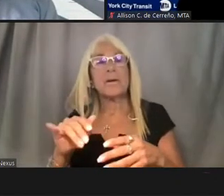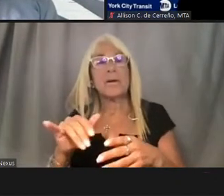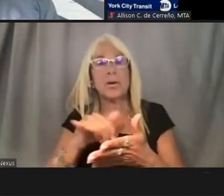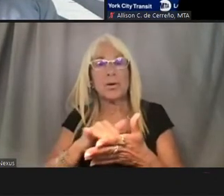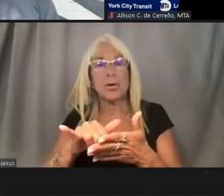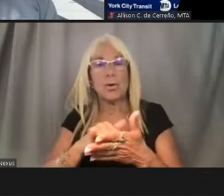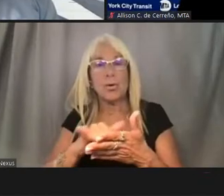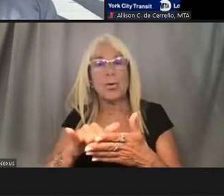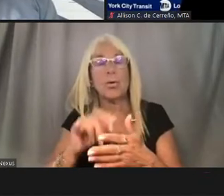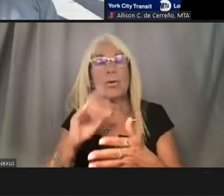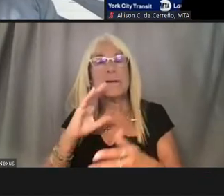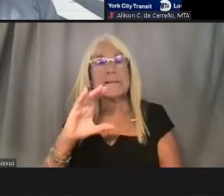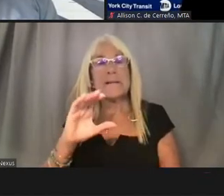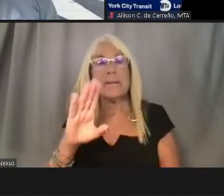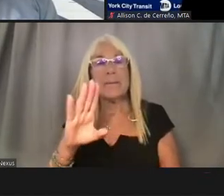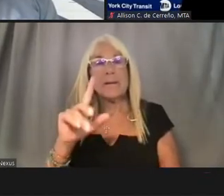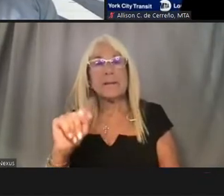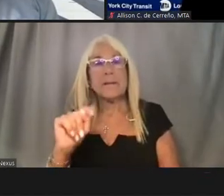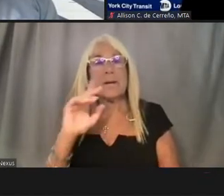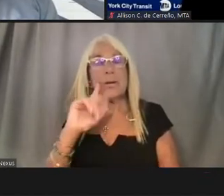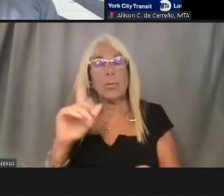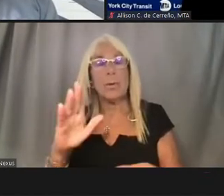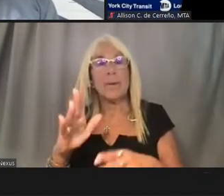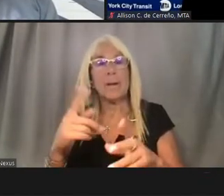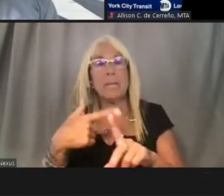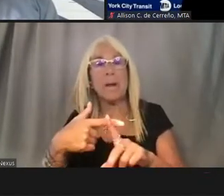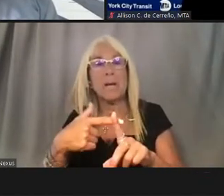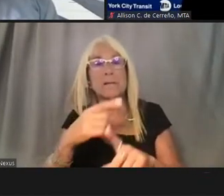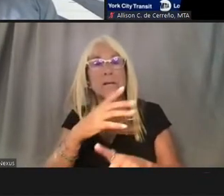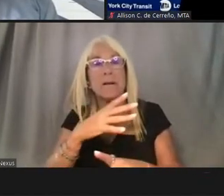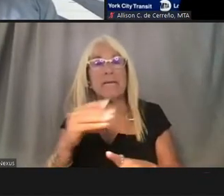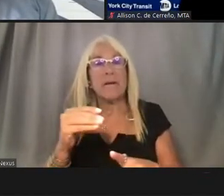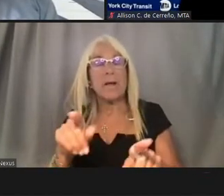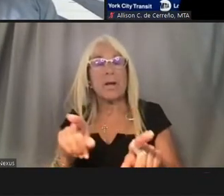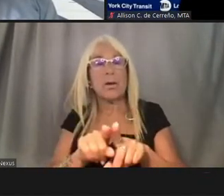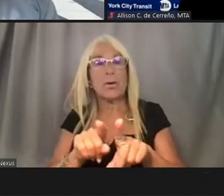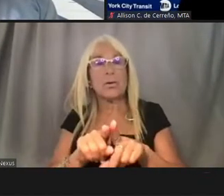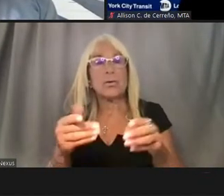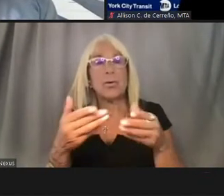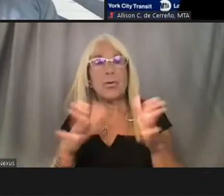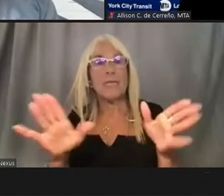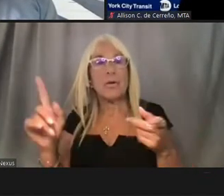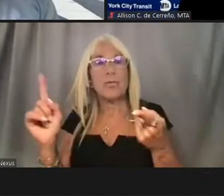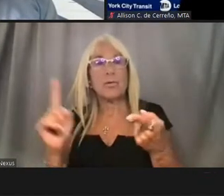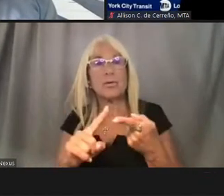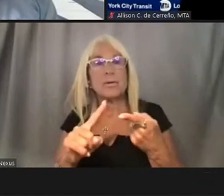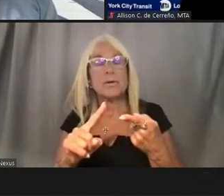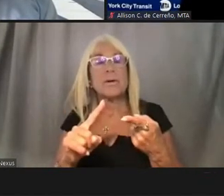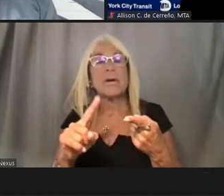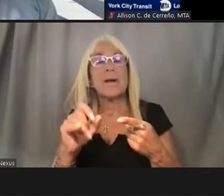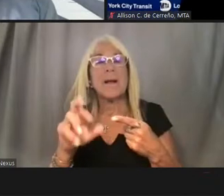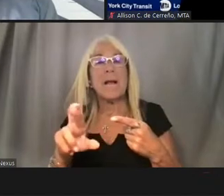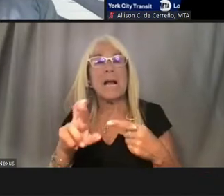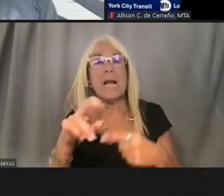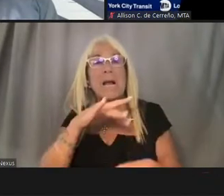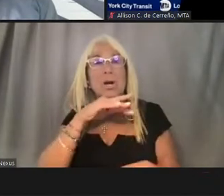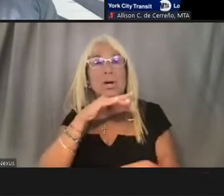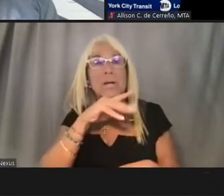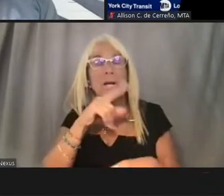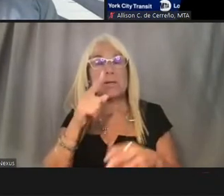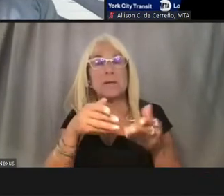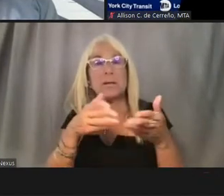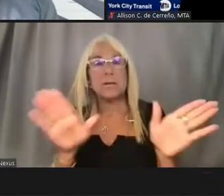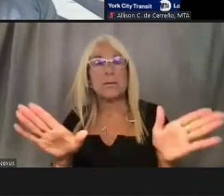the cbdtp will be positive and will ultimately cause uh for an overall reduction of mobile air toxins across the greater New York City region